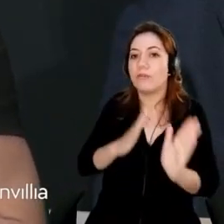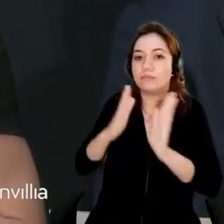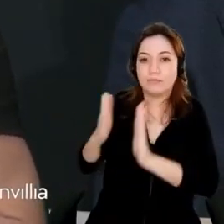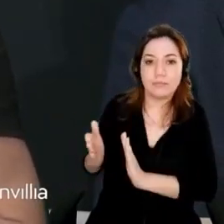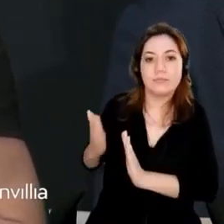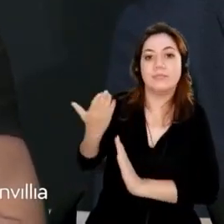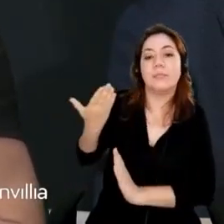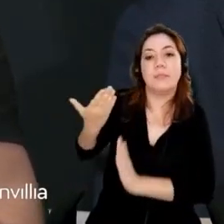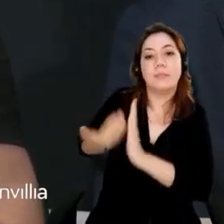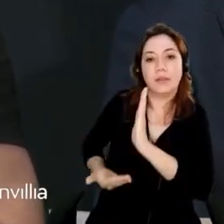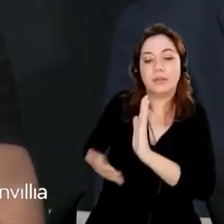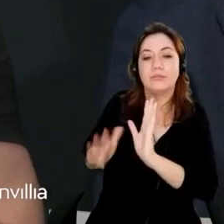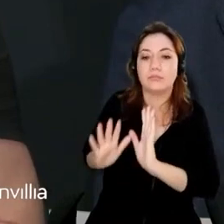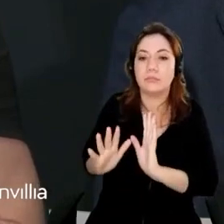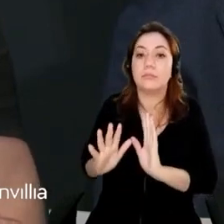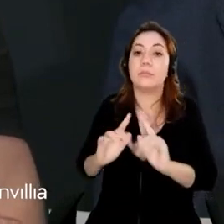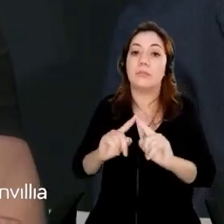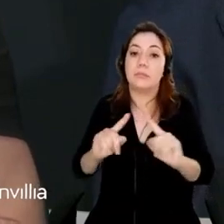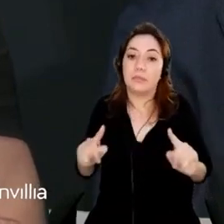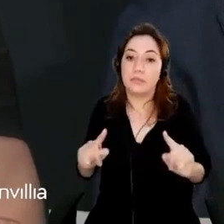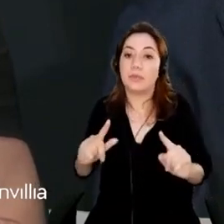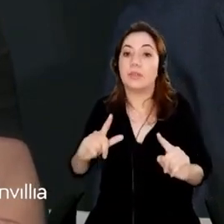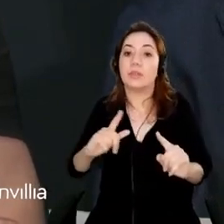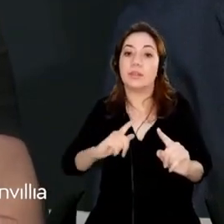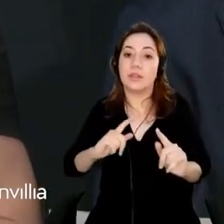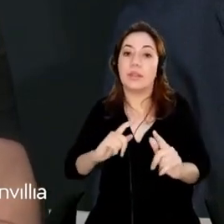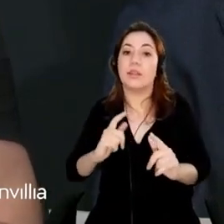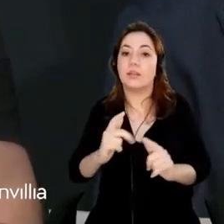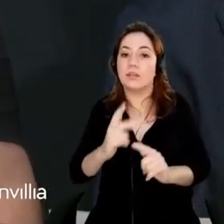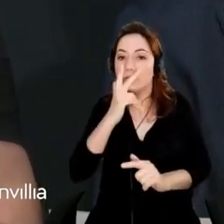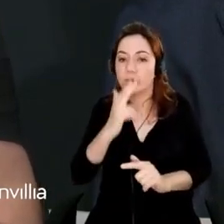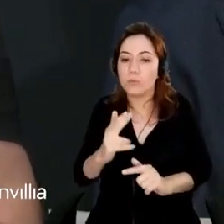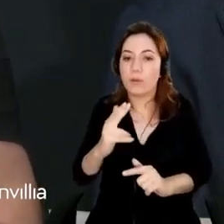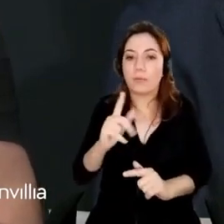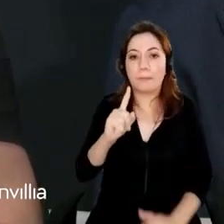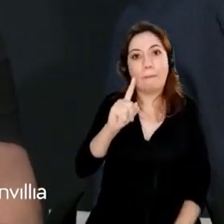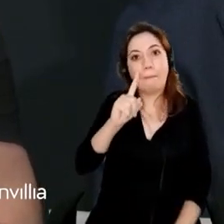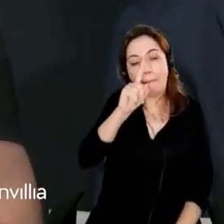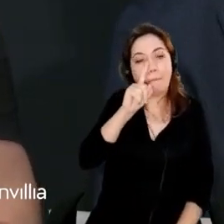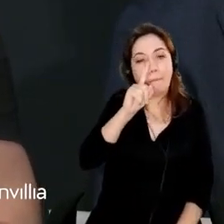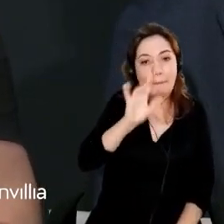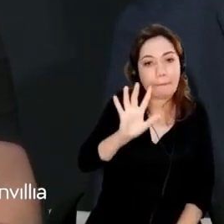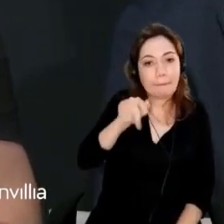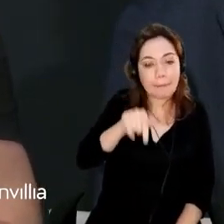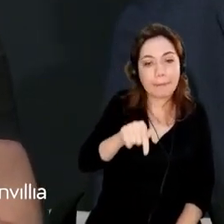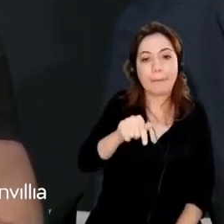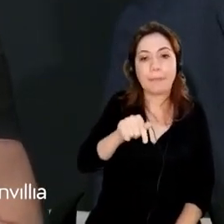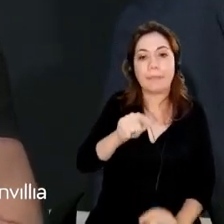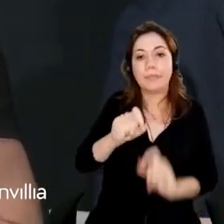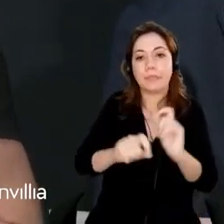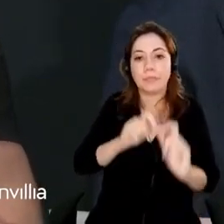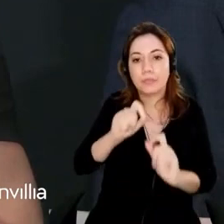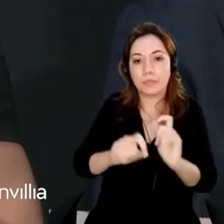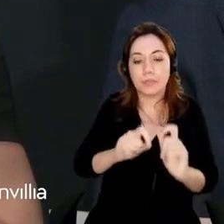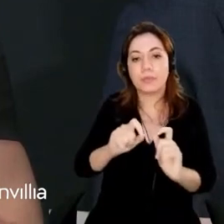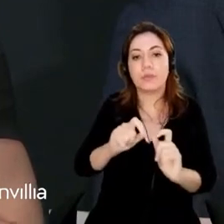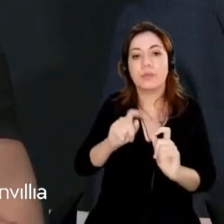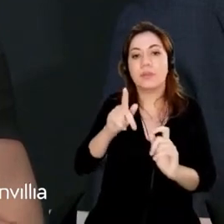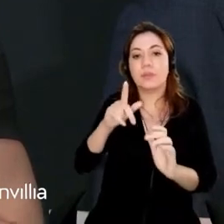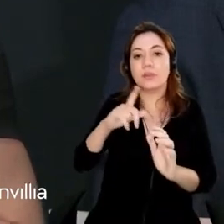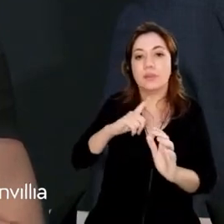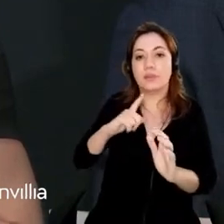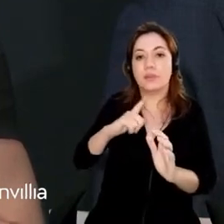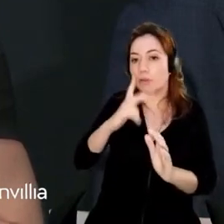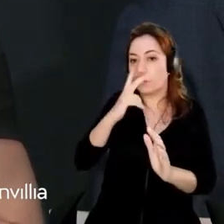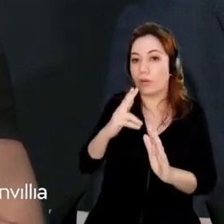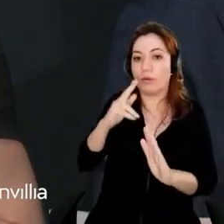seem threatening, the delinquency level at our bank right now is the lowest one in Brazil,